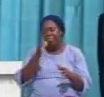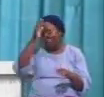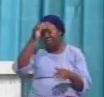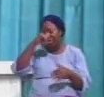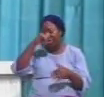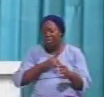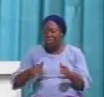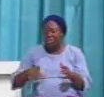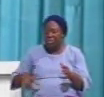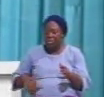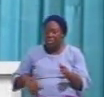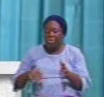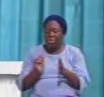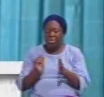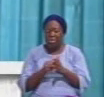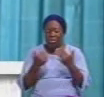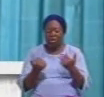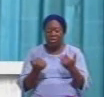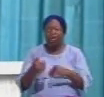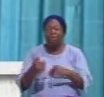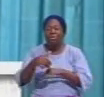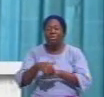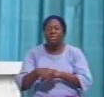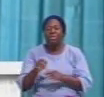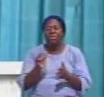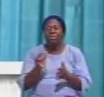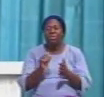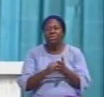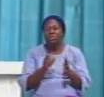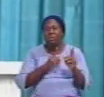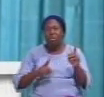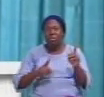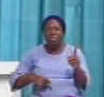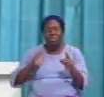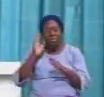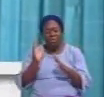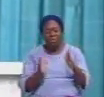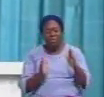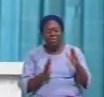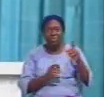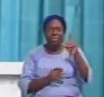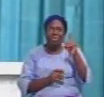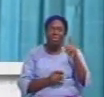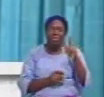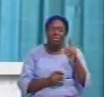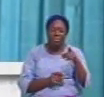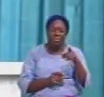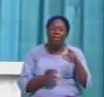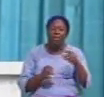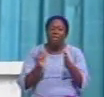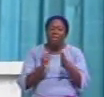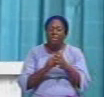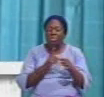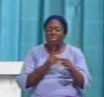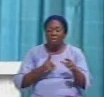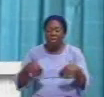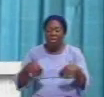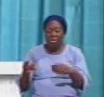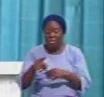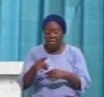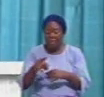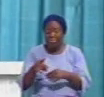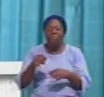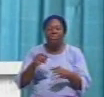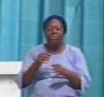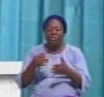that tonight the Lord will prepare him. Tonight the Lord will grant him fresh